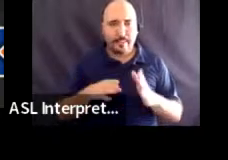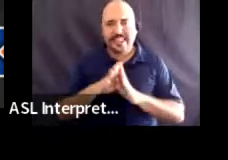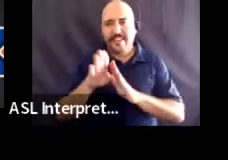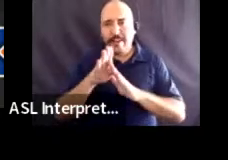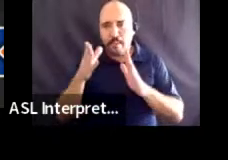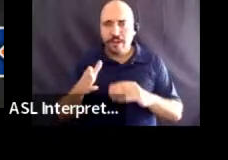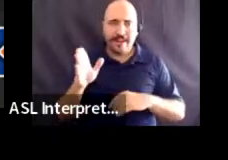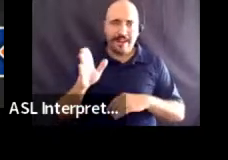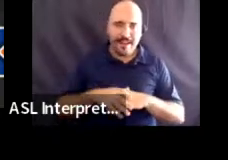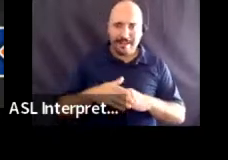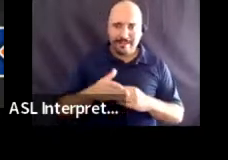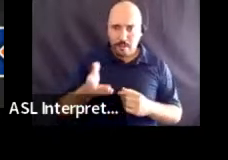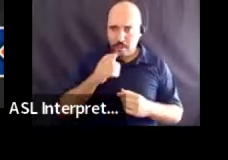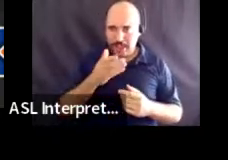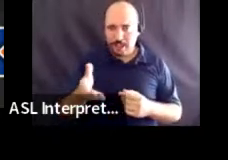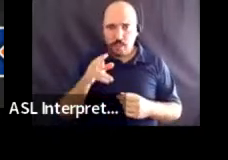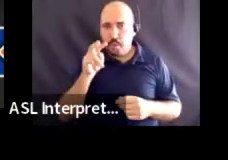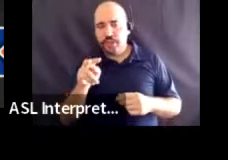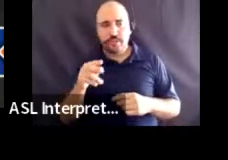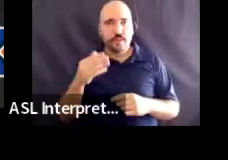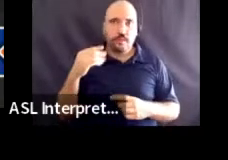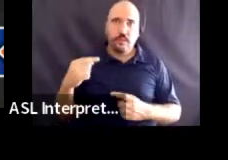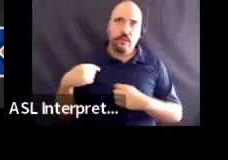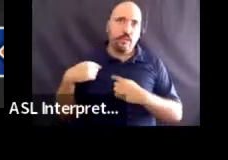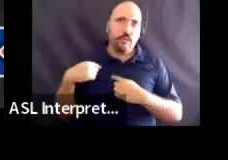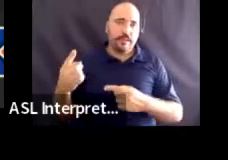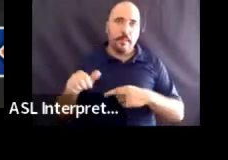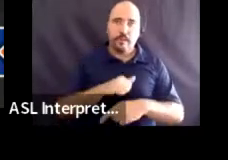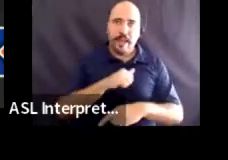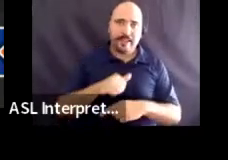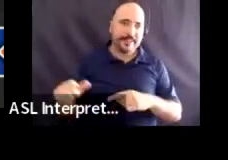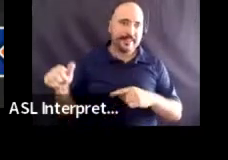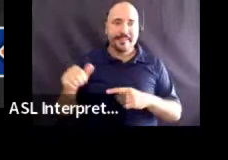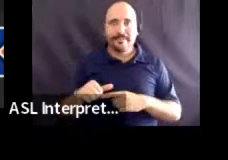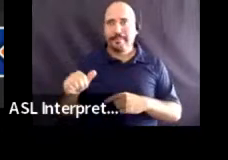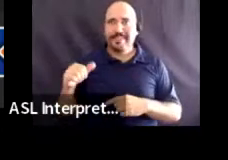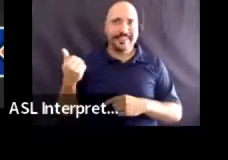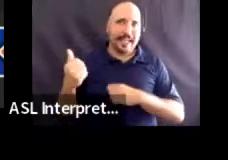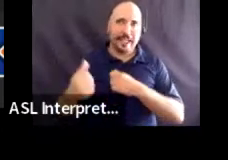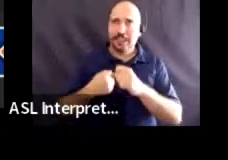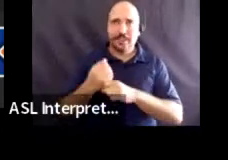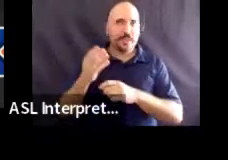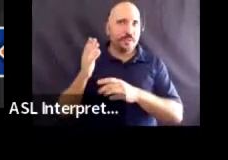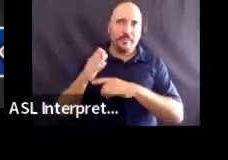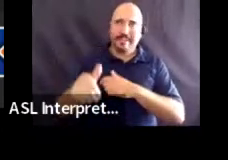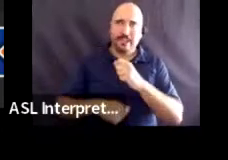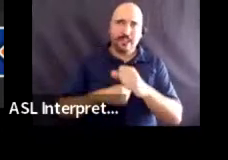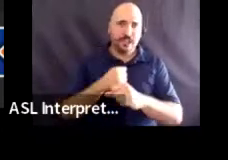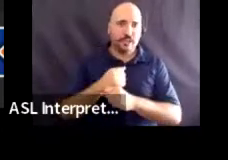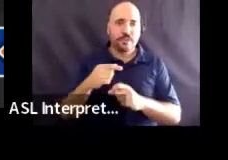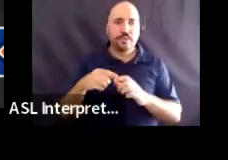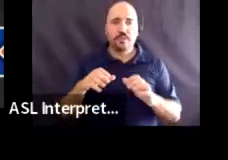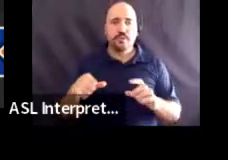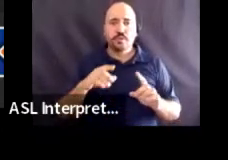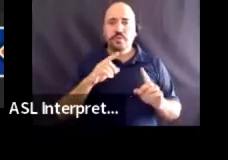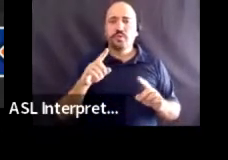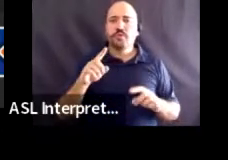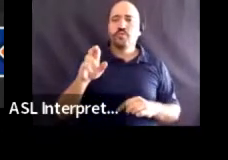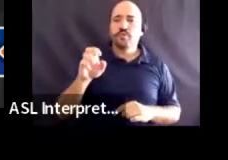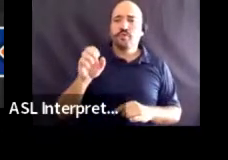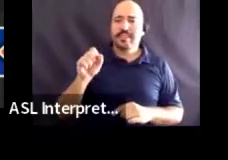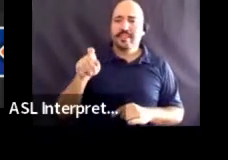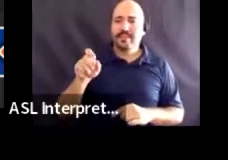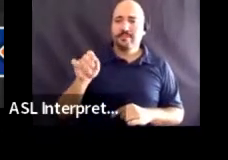well aware it's been a long time practice now of 10 years or more to do responsive design